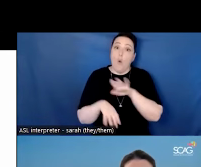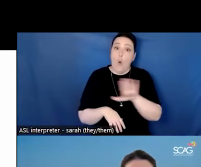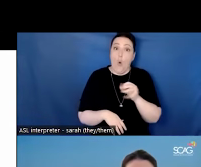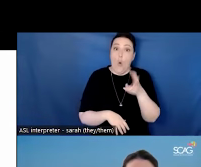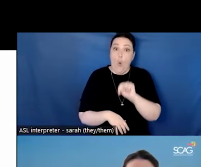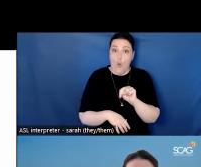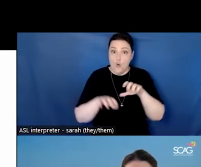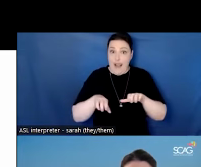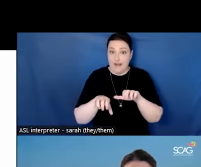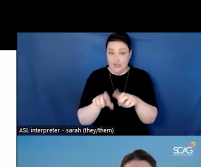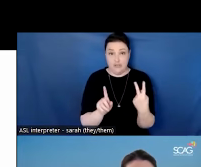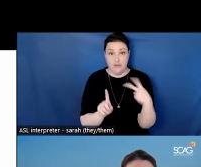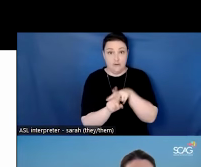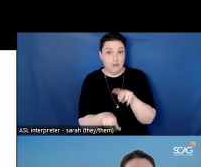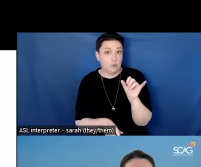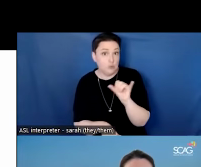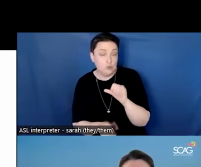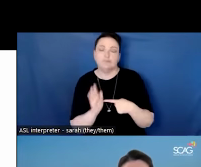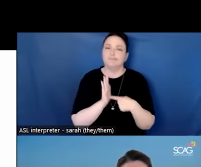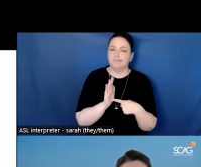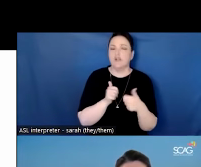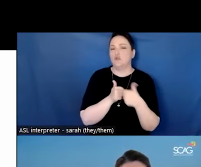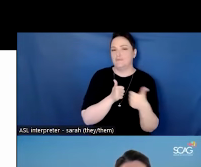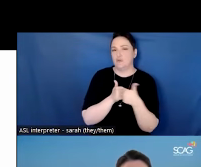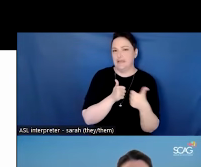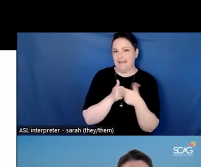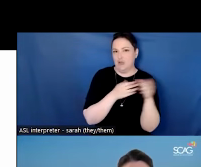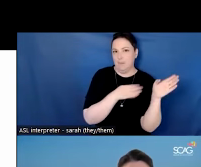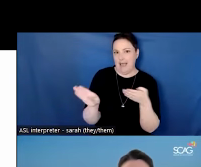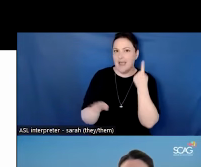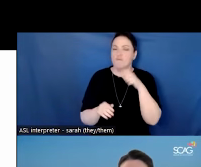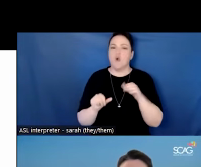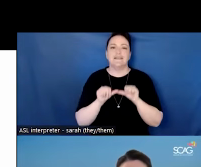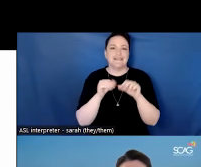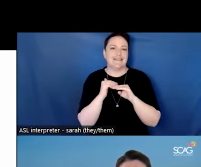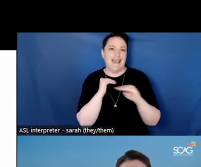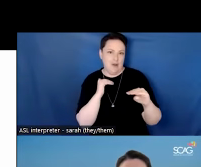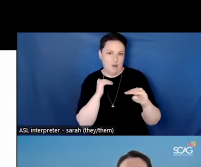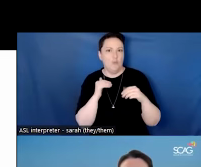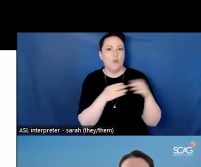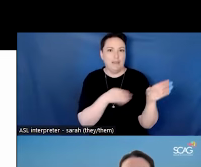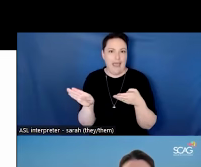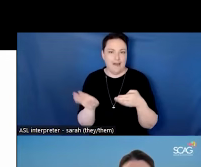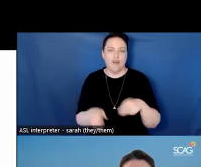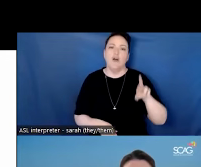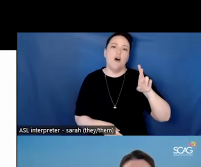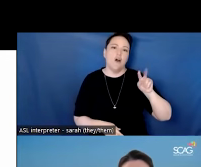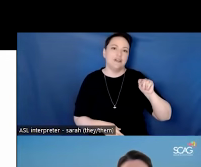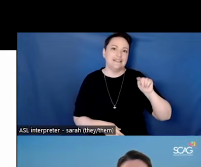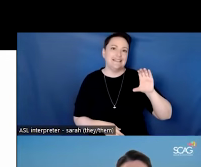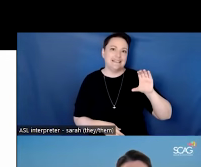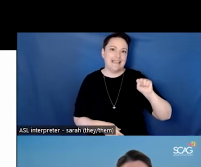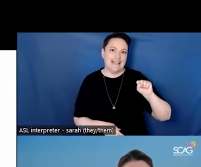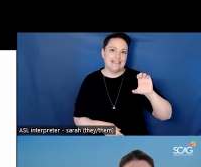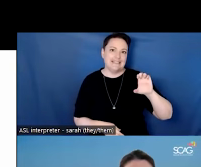SCAG long-range transportation plan and a sustainable communities strategy, RTP SES, is an action that